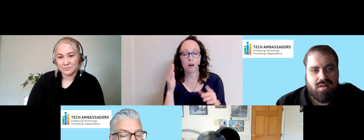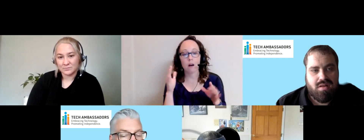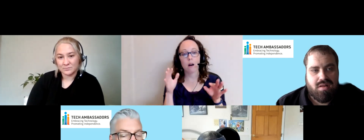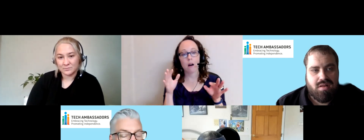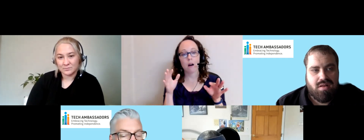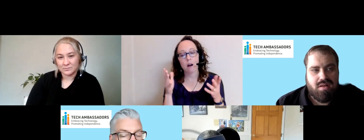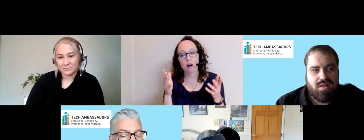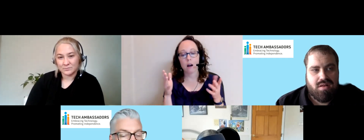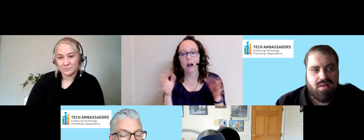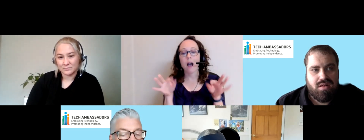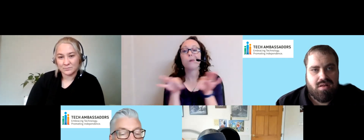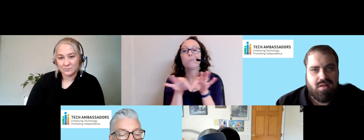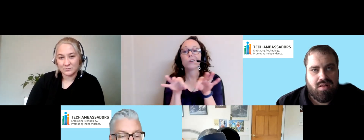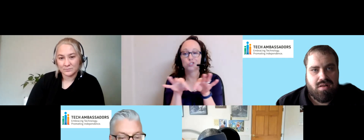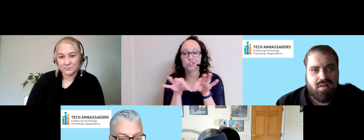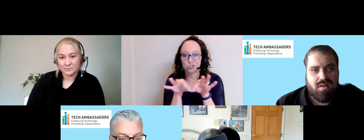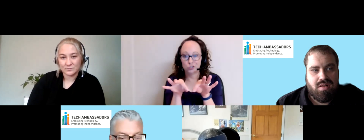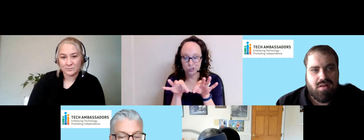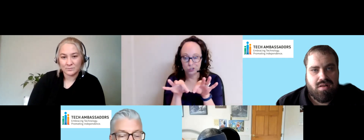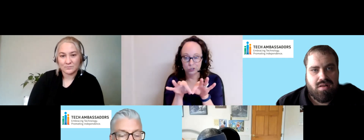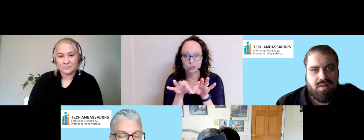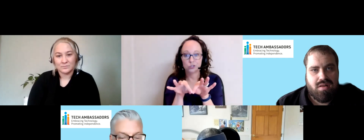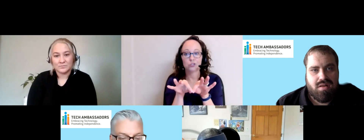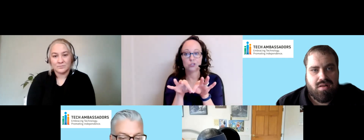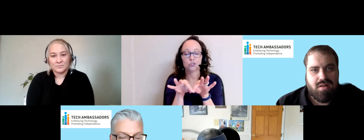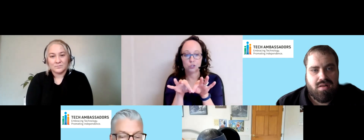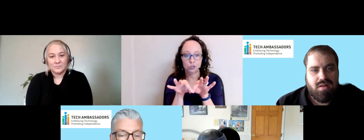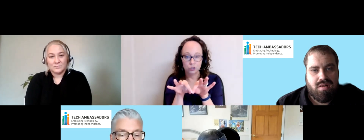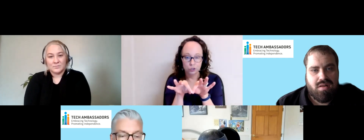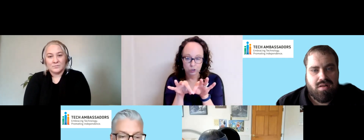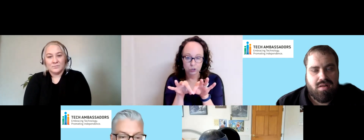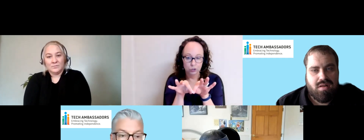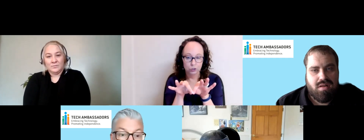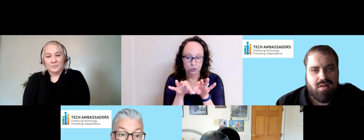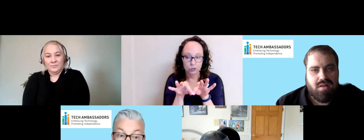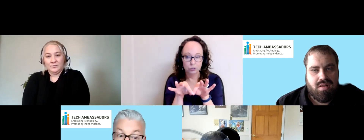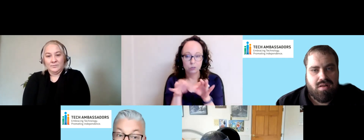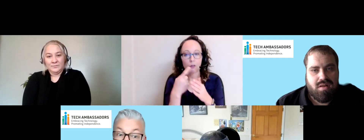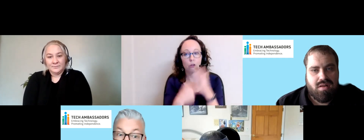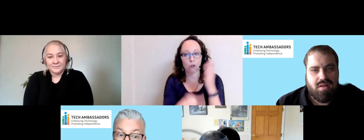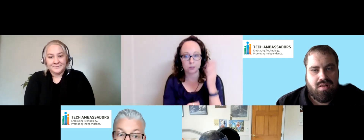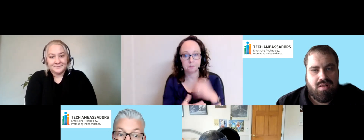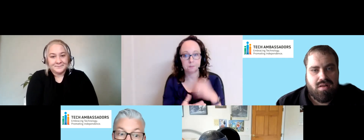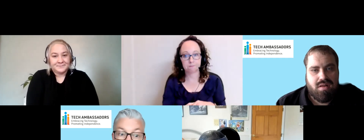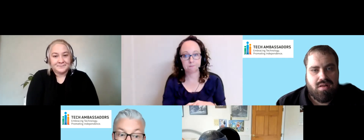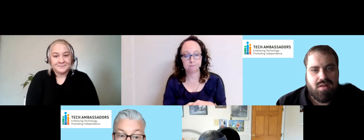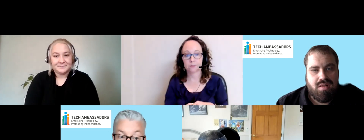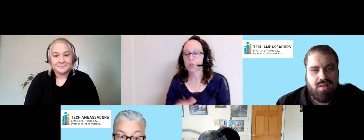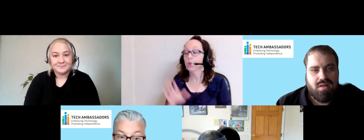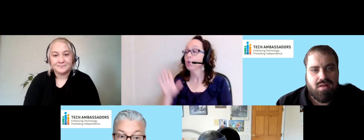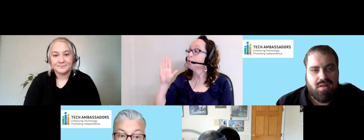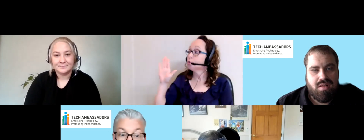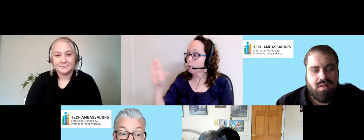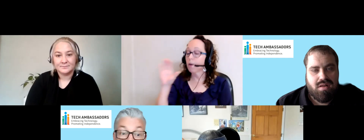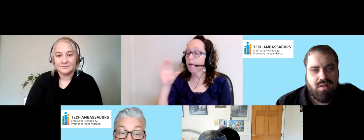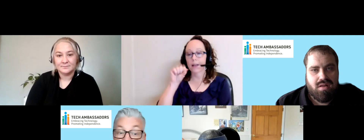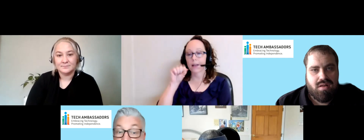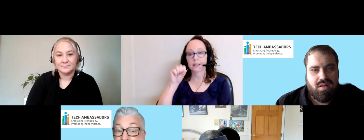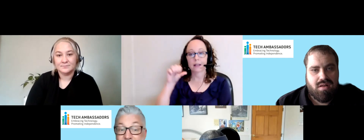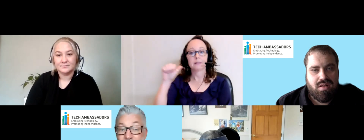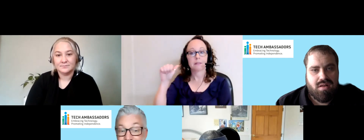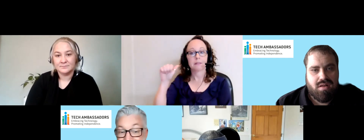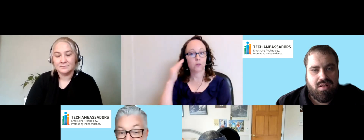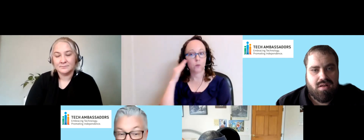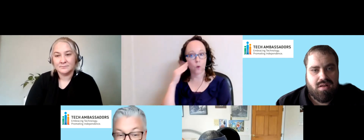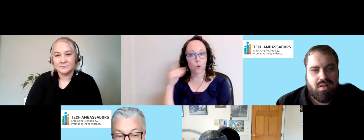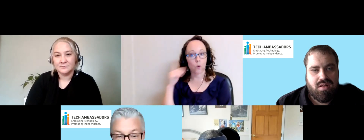much money to Mhm. buy that. Well, your SSA should be able to help you with that. And here's the key